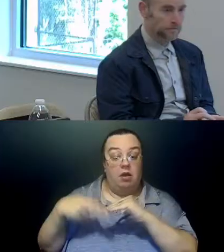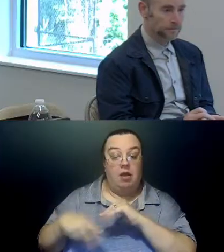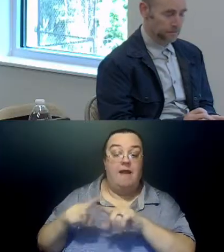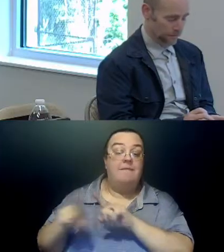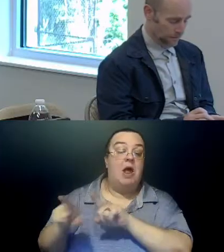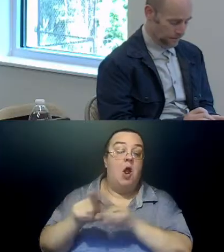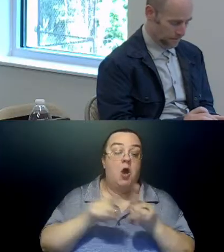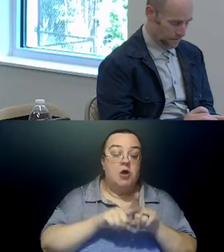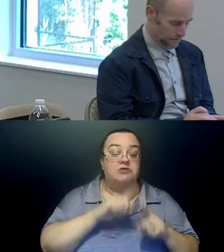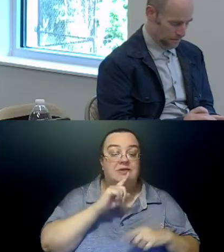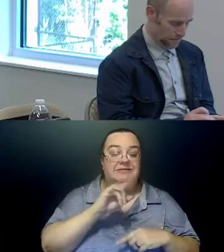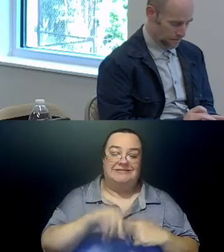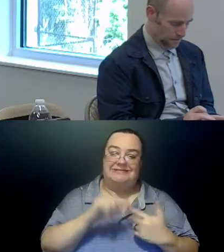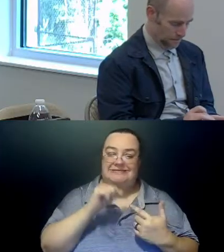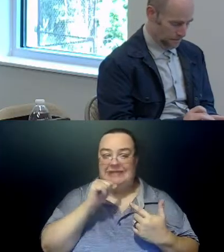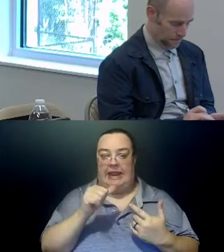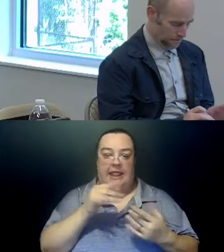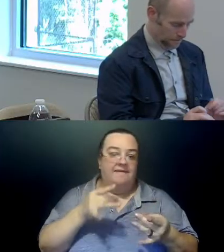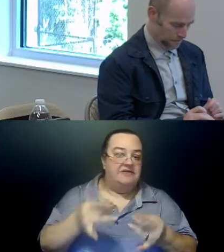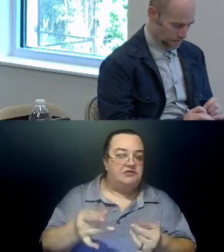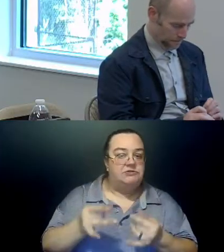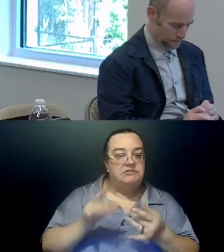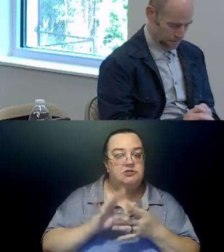story. There's,